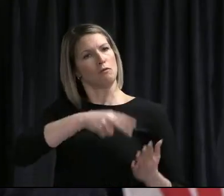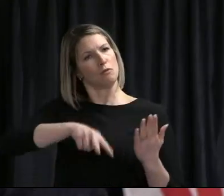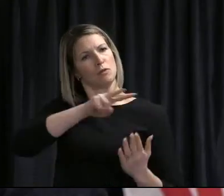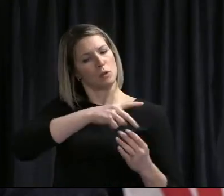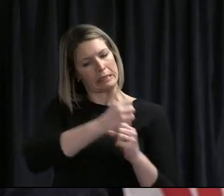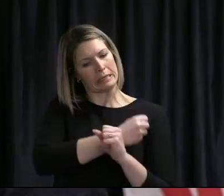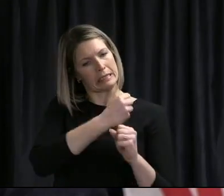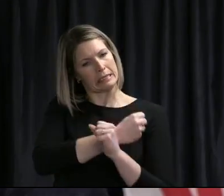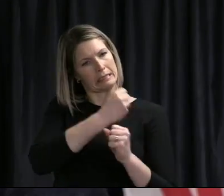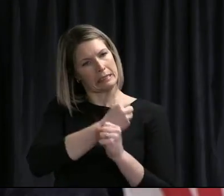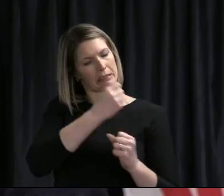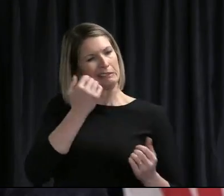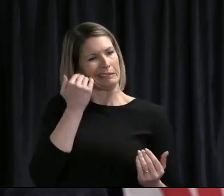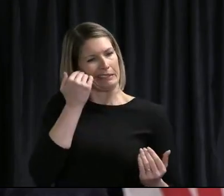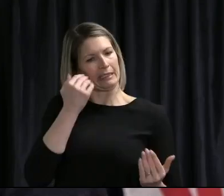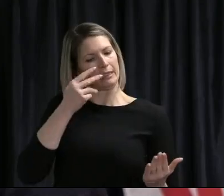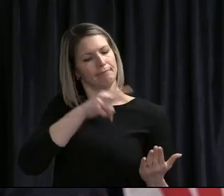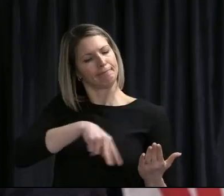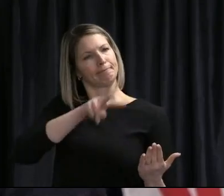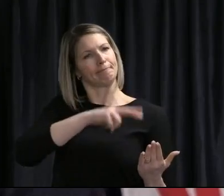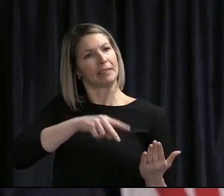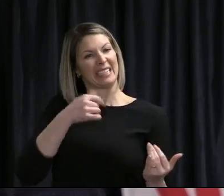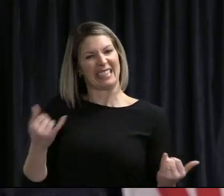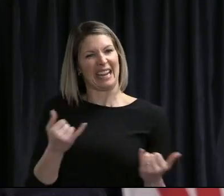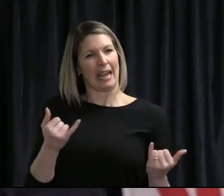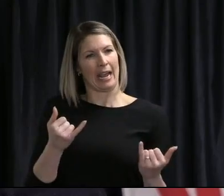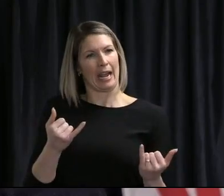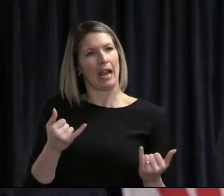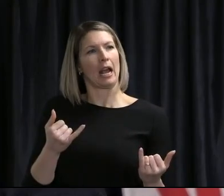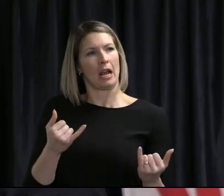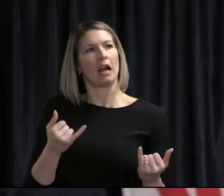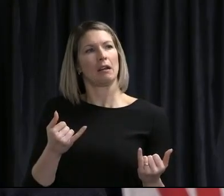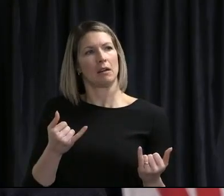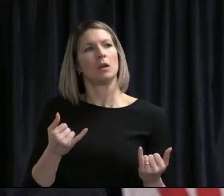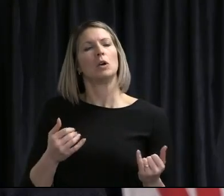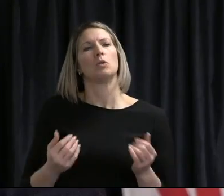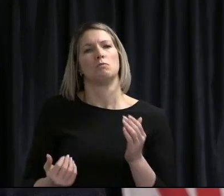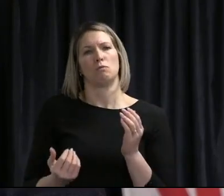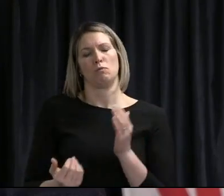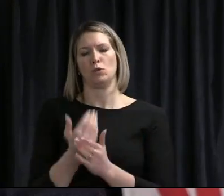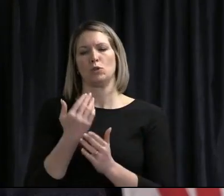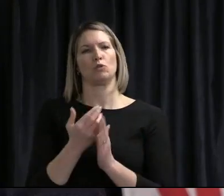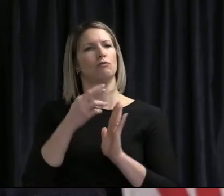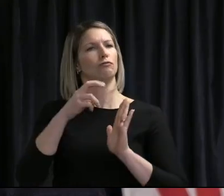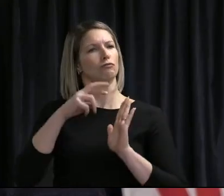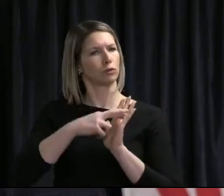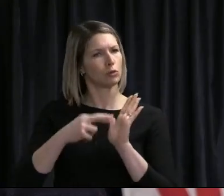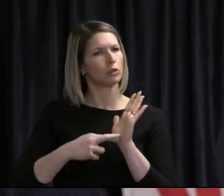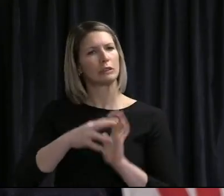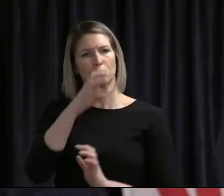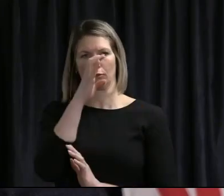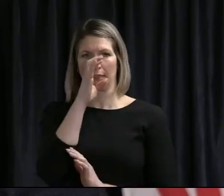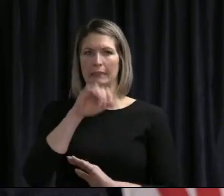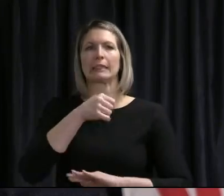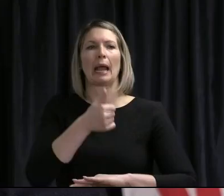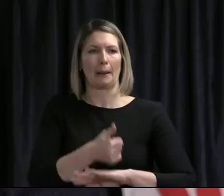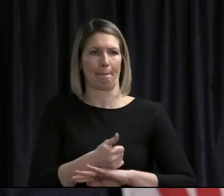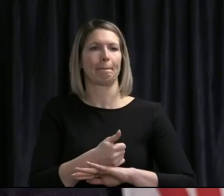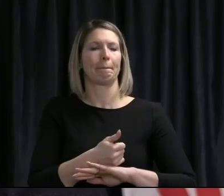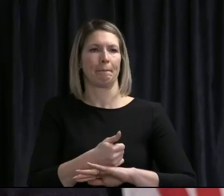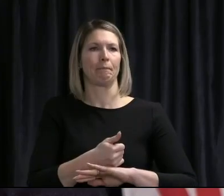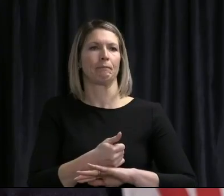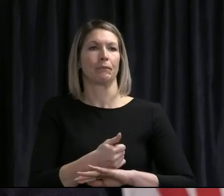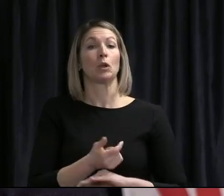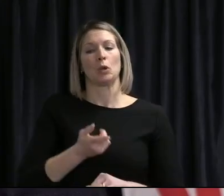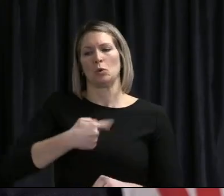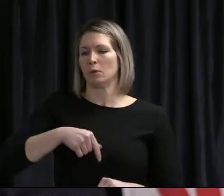recent Canadian epidemiological data, we've updated advice and recommendations. Our public health officials are well prepared